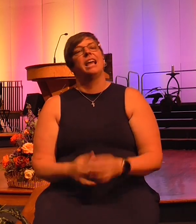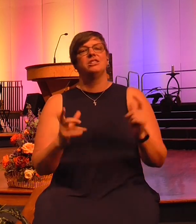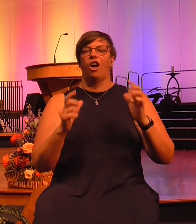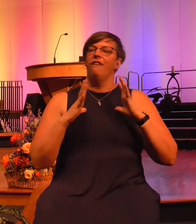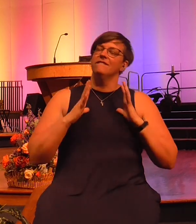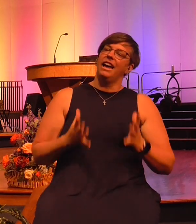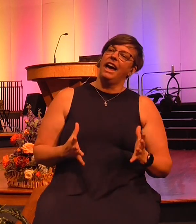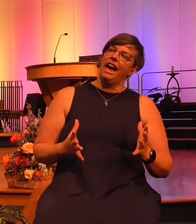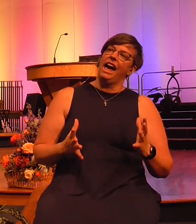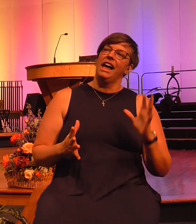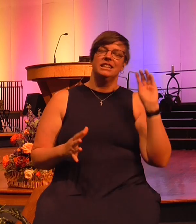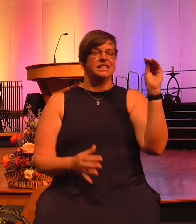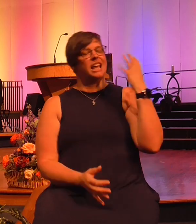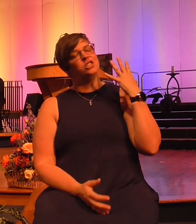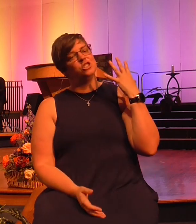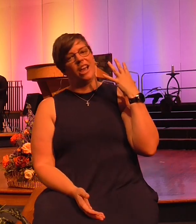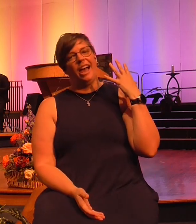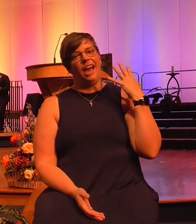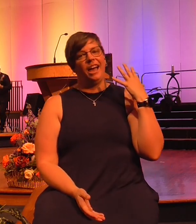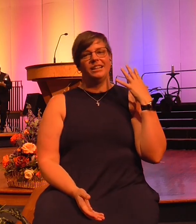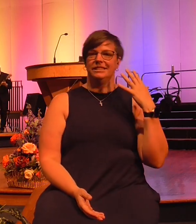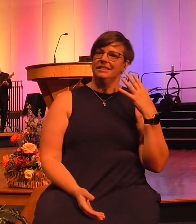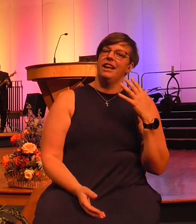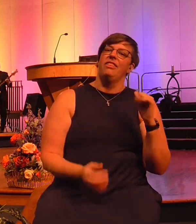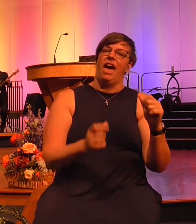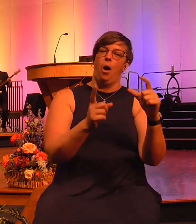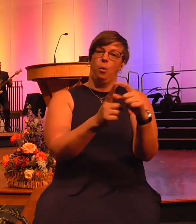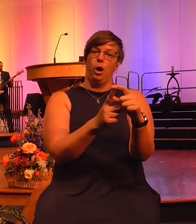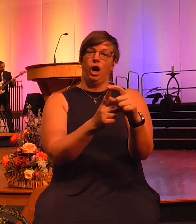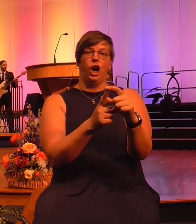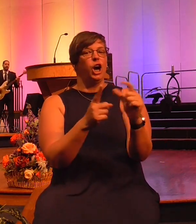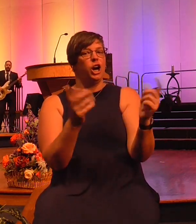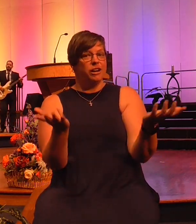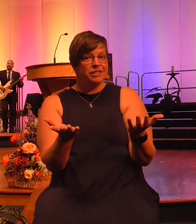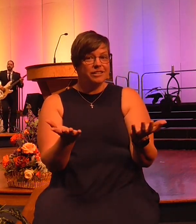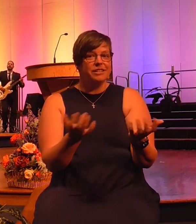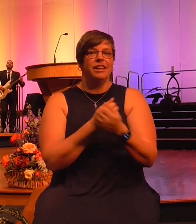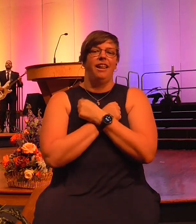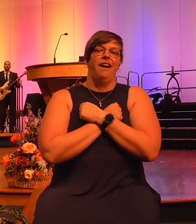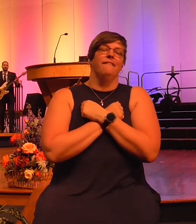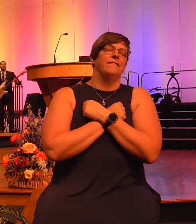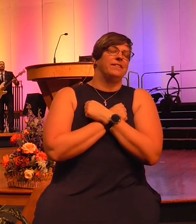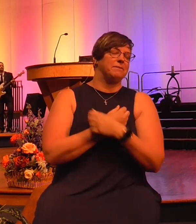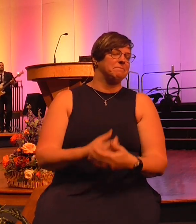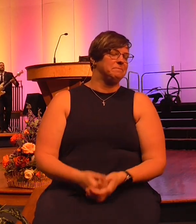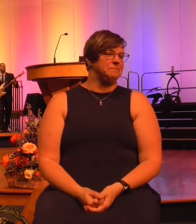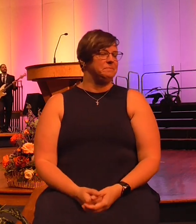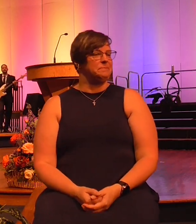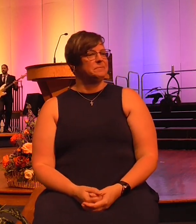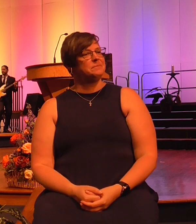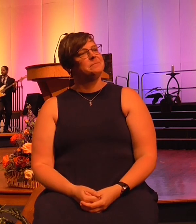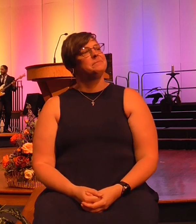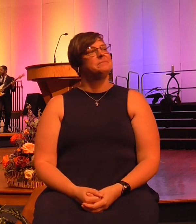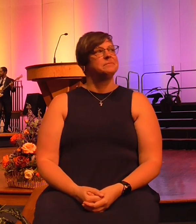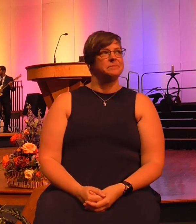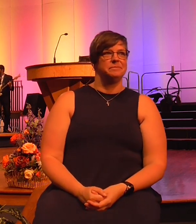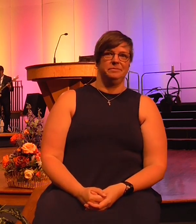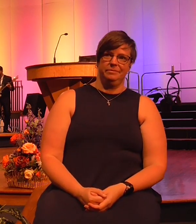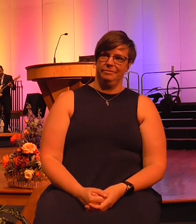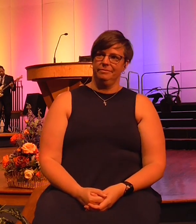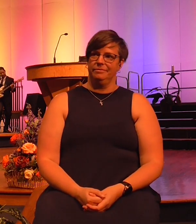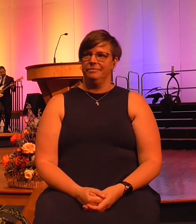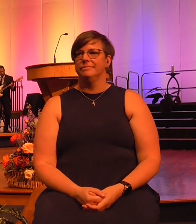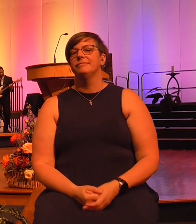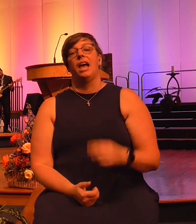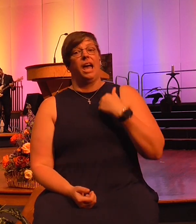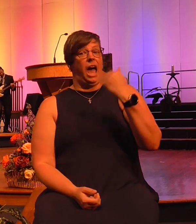so fine, it's sunshine, it's the word love.